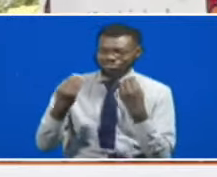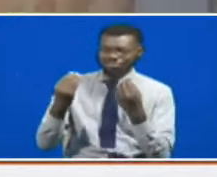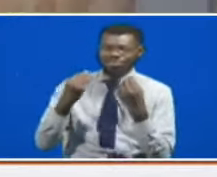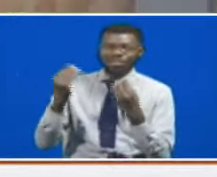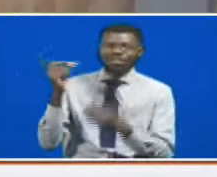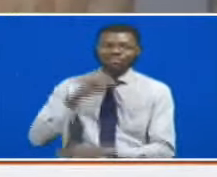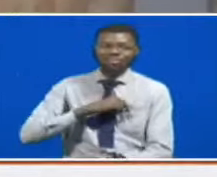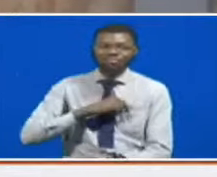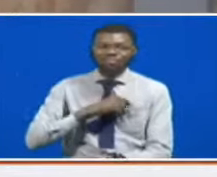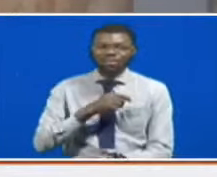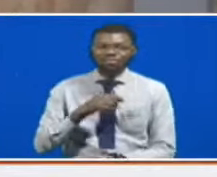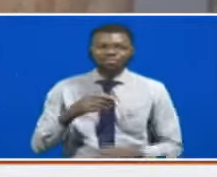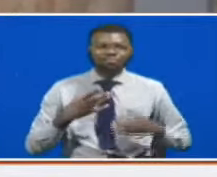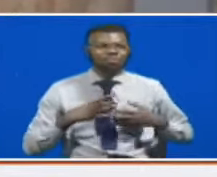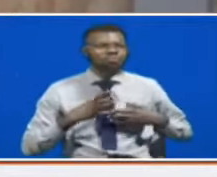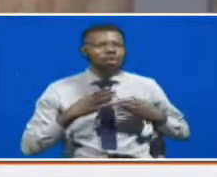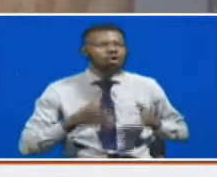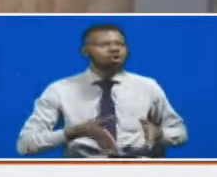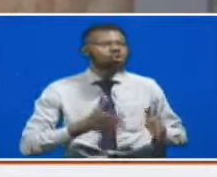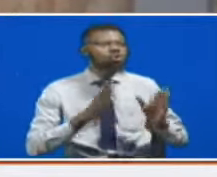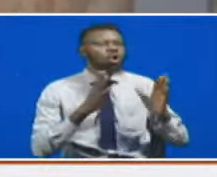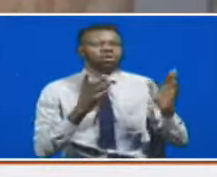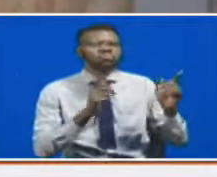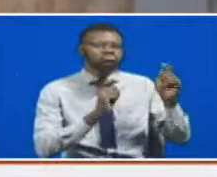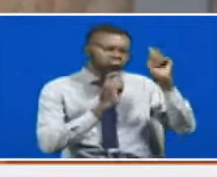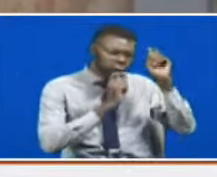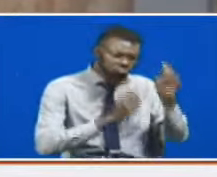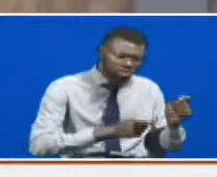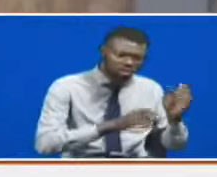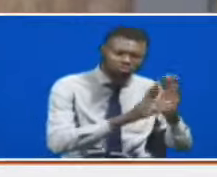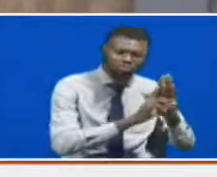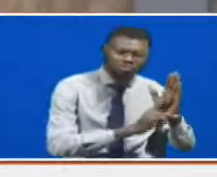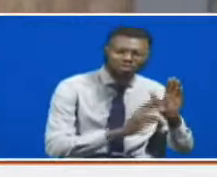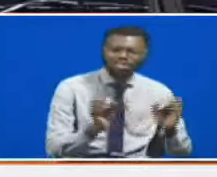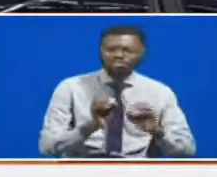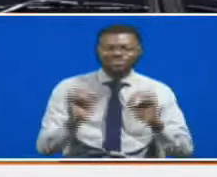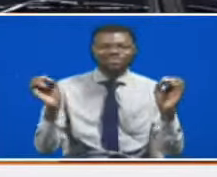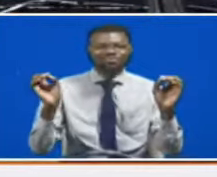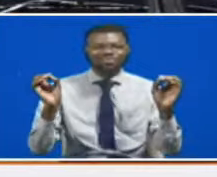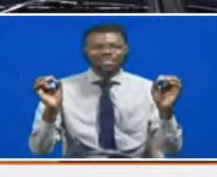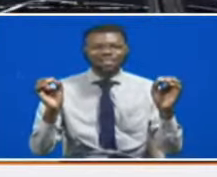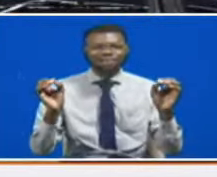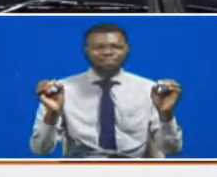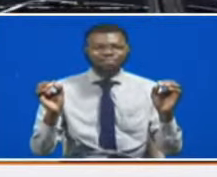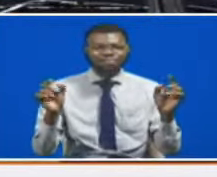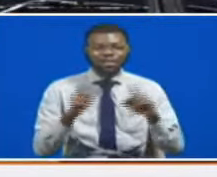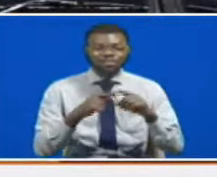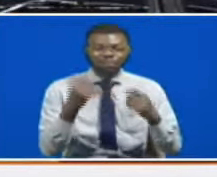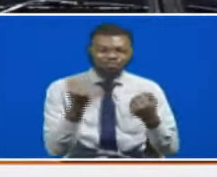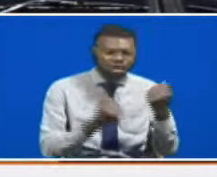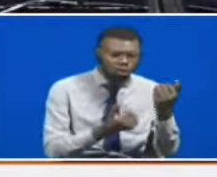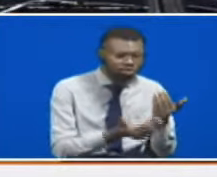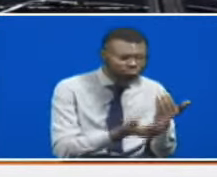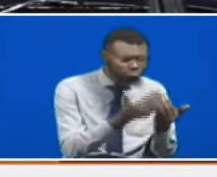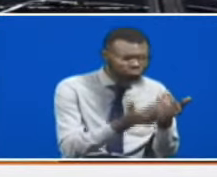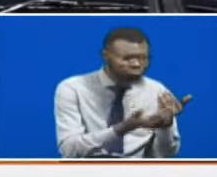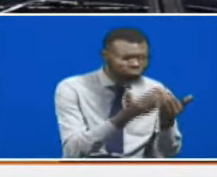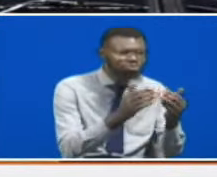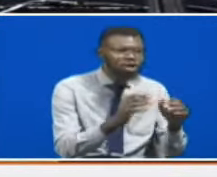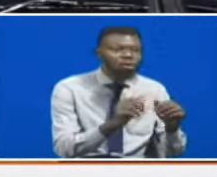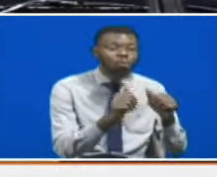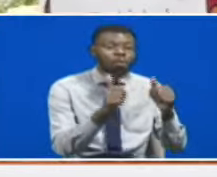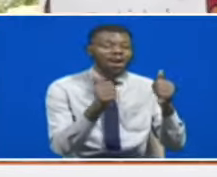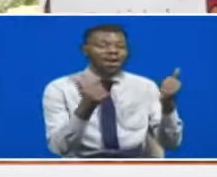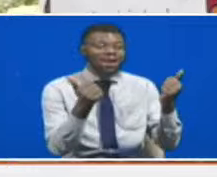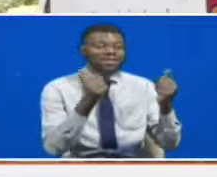Mabaya ya kukosa kuheshimiana kwa barabara, tukafundishwa mambo ya maintain gari. Kianza